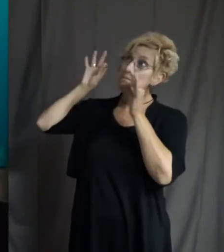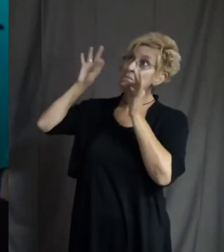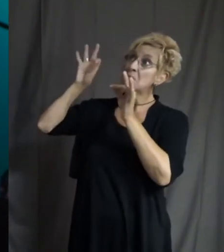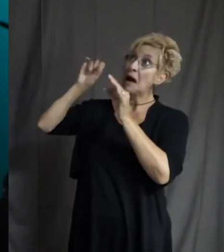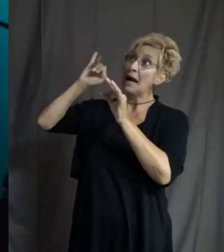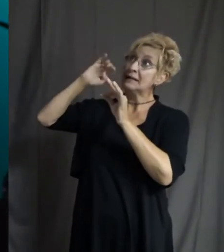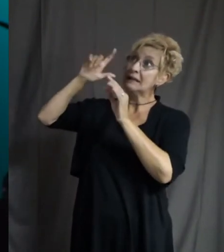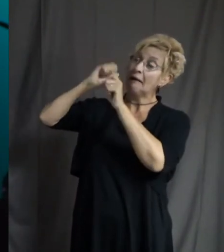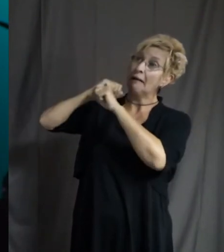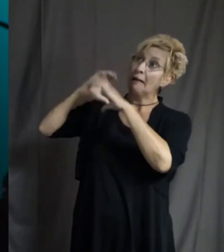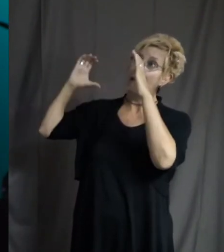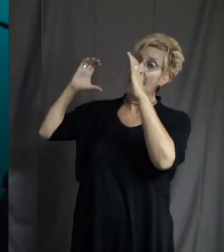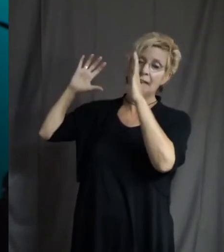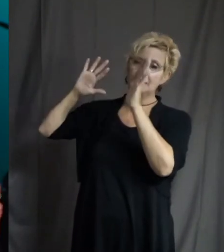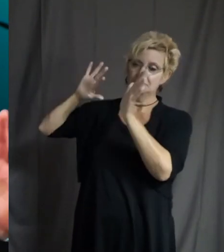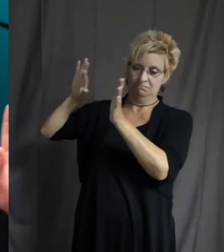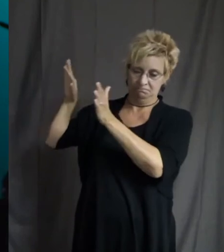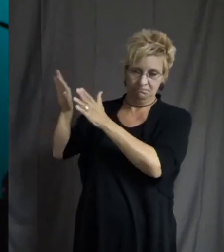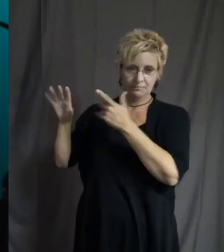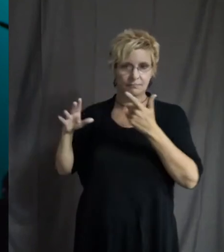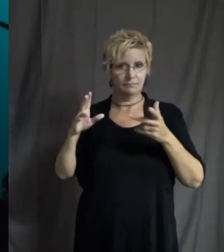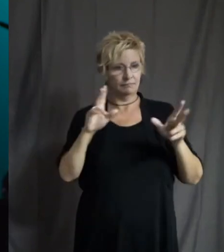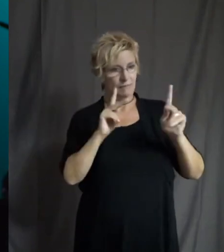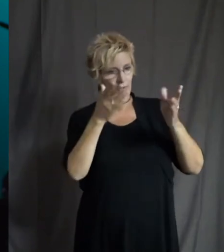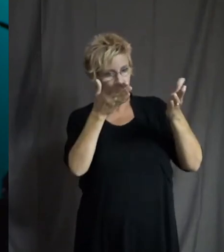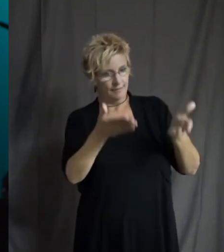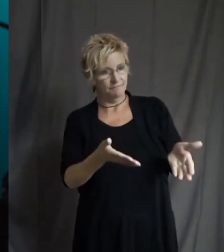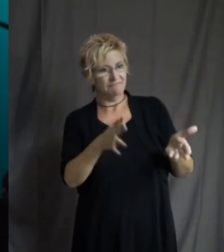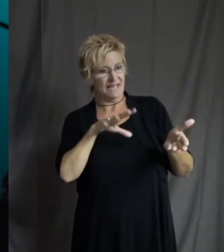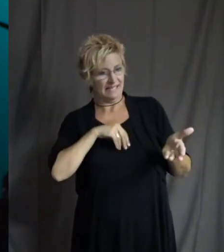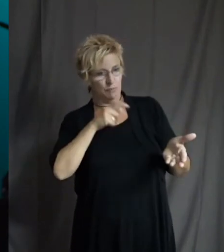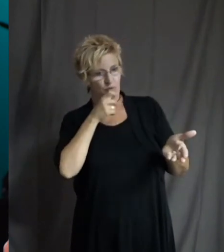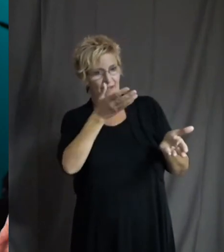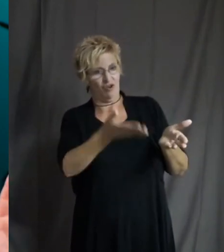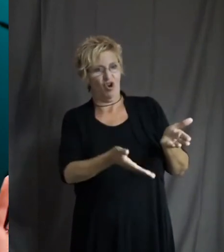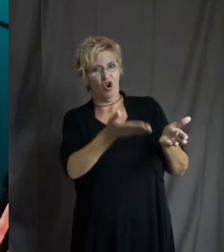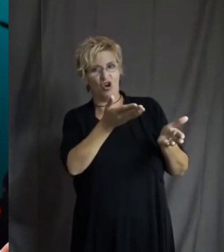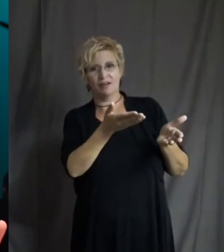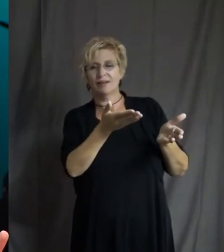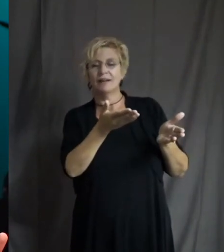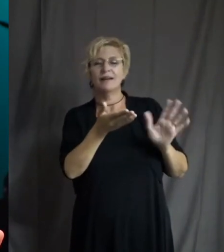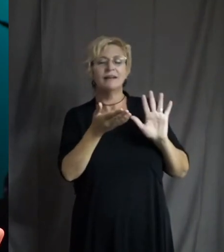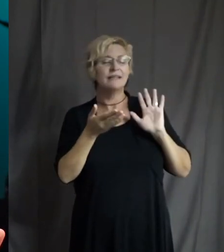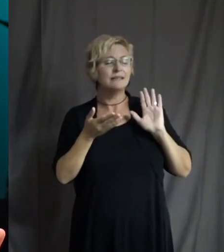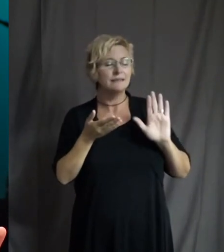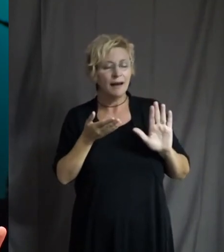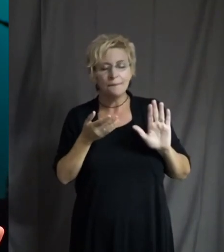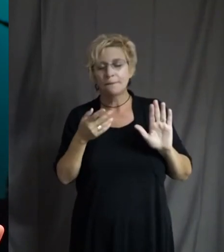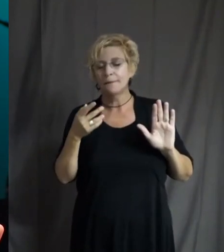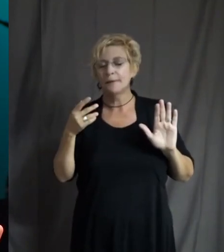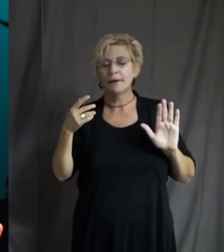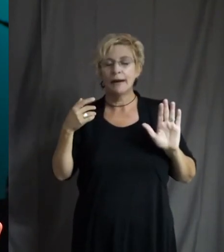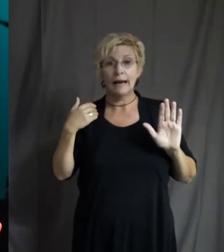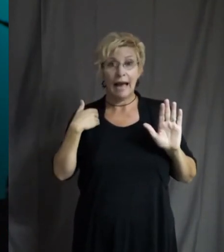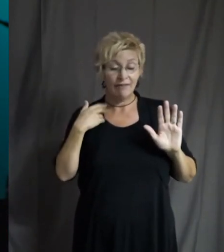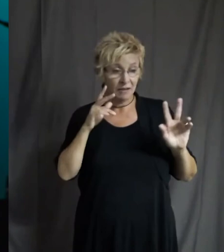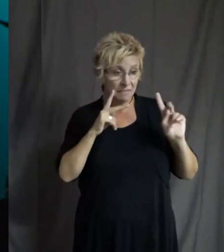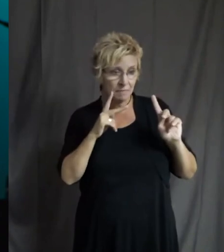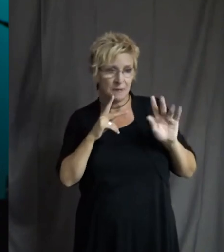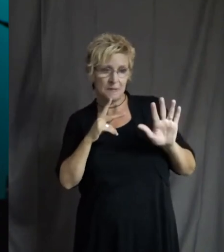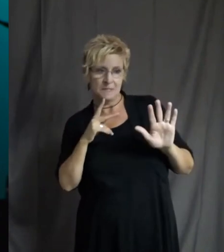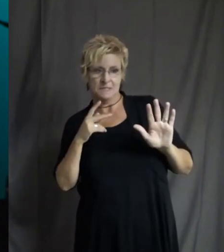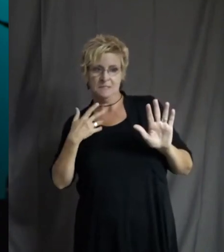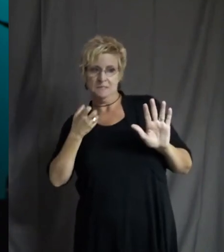people not to who you think they should be, but learning to accept them as they are.